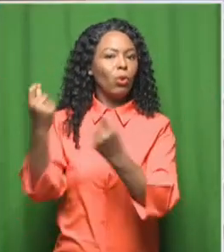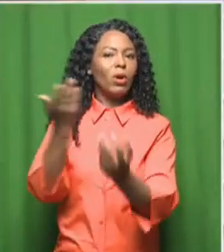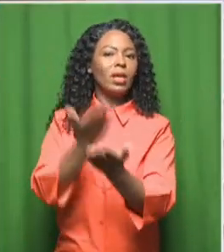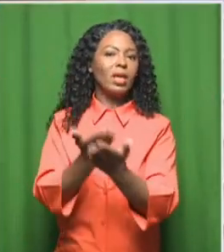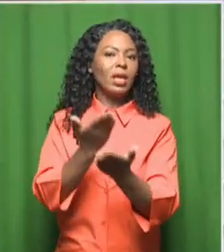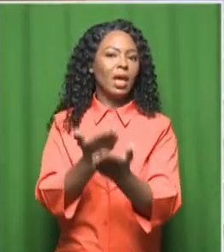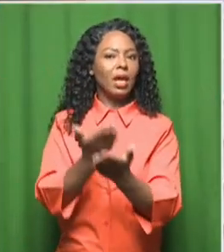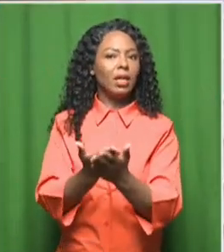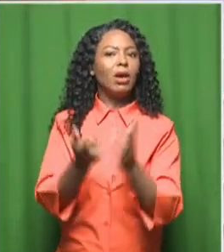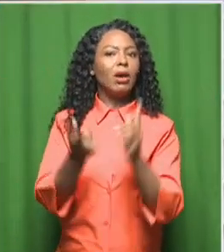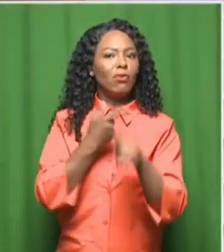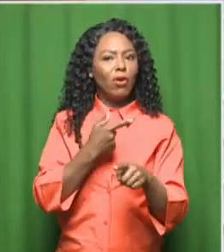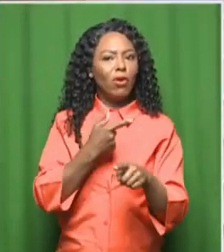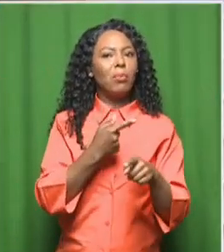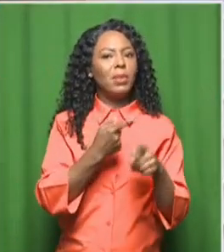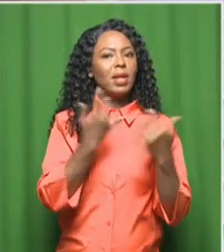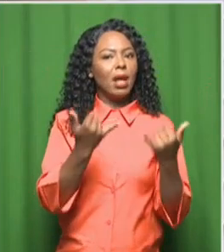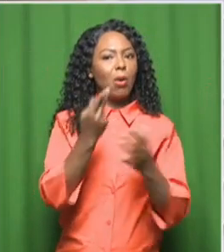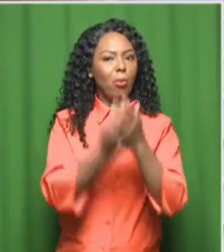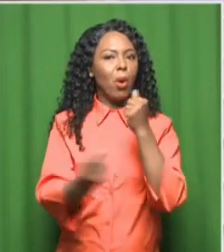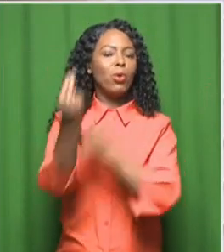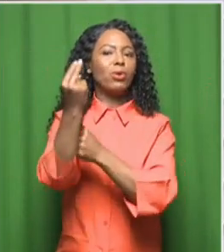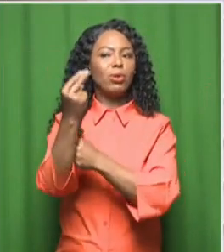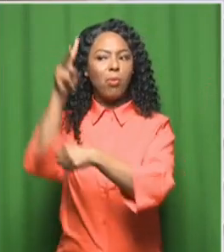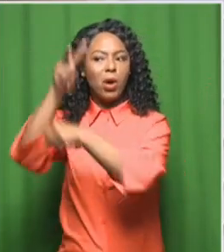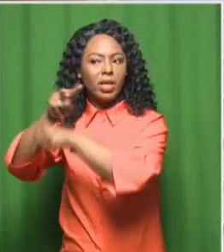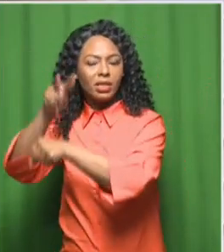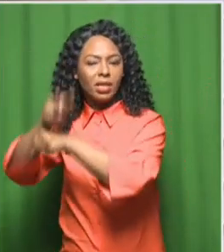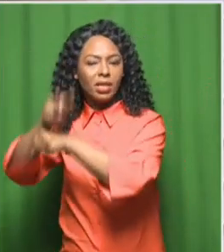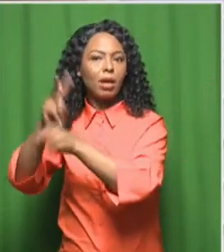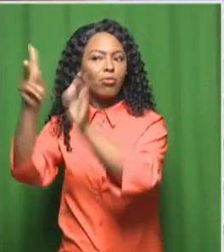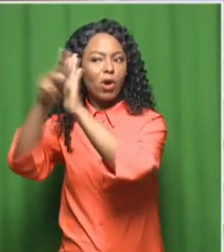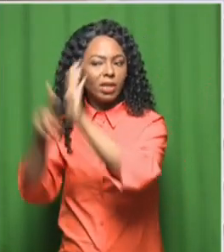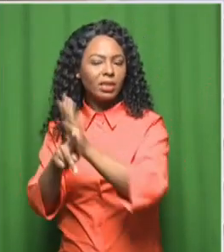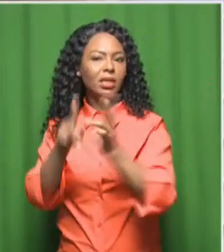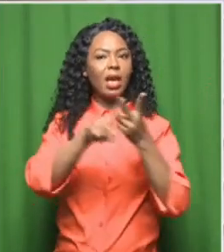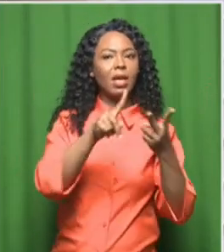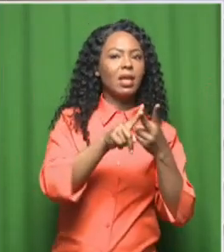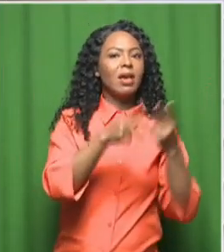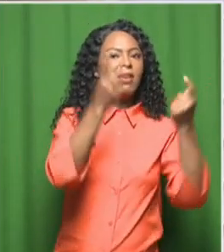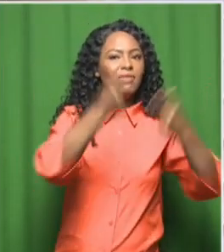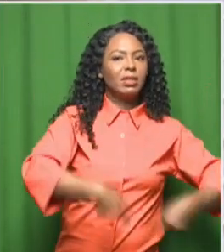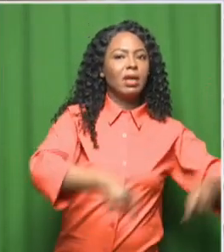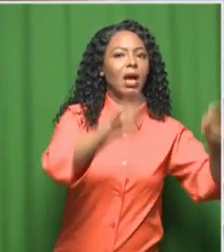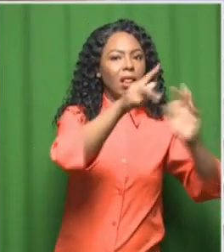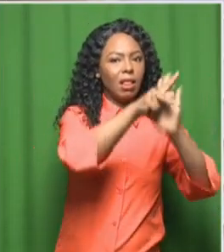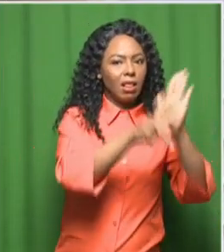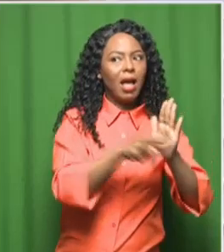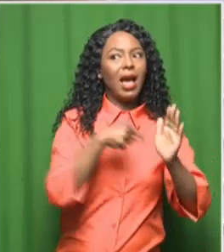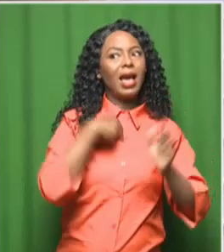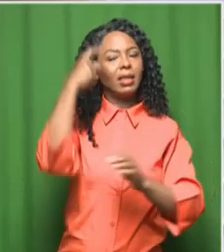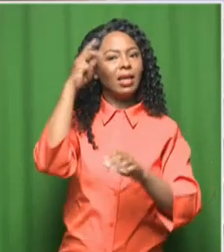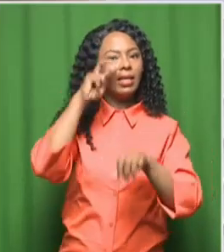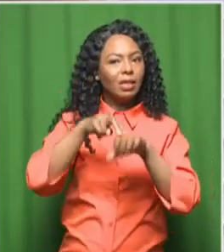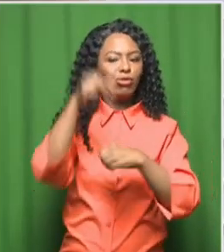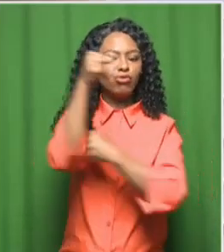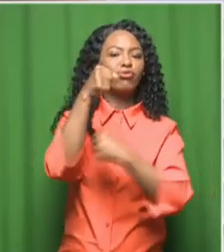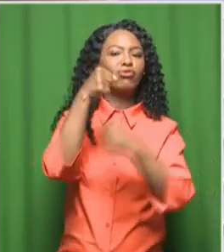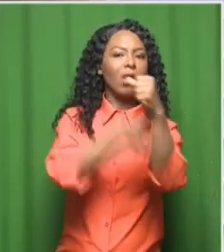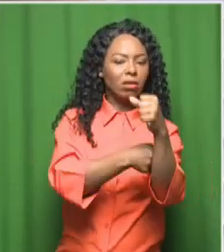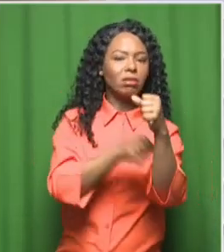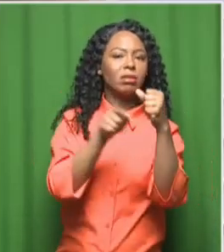both fiscal and monetary policy. So you do need these structural reforms to come through. So Operation Vulindlela has to be